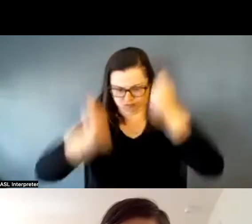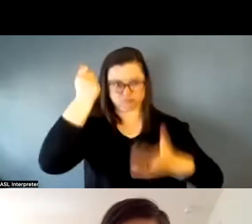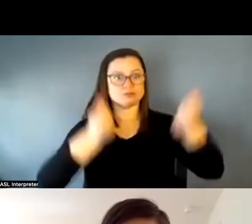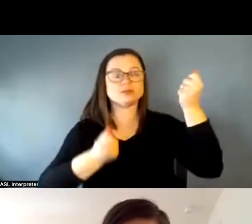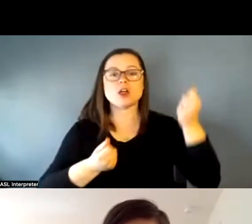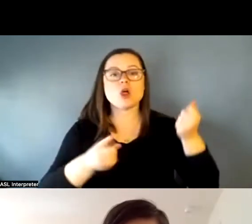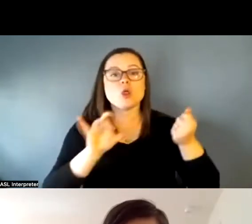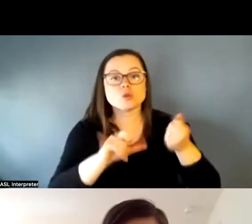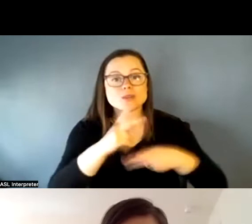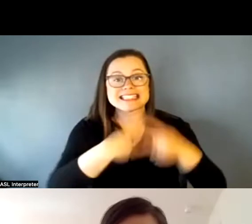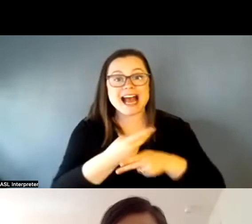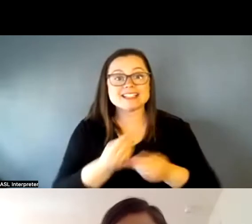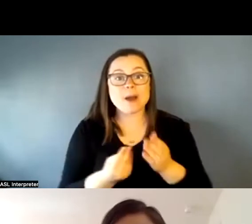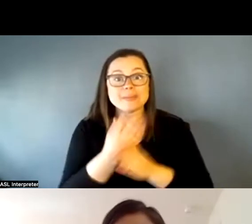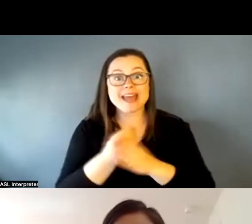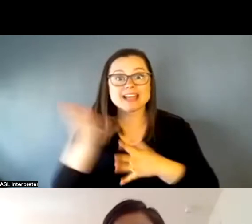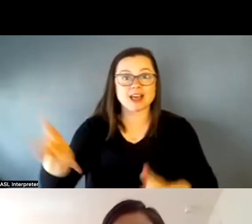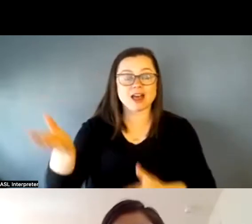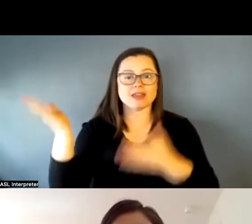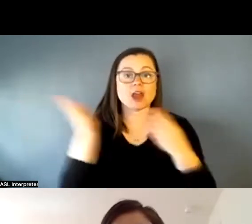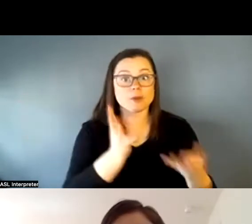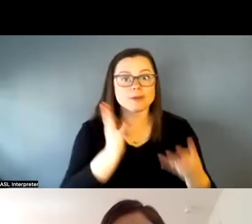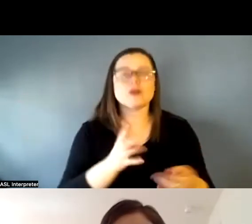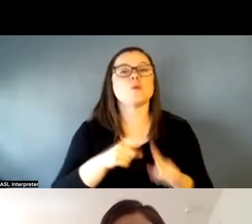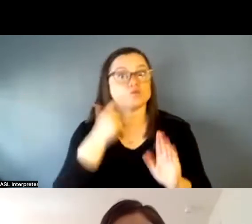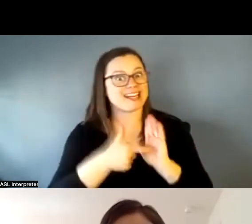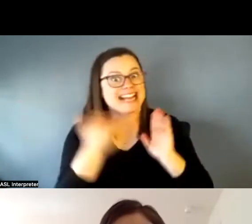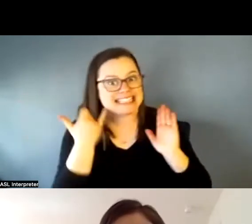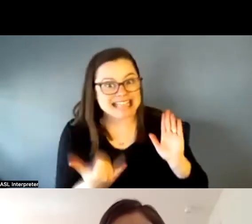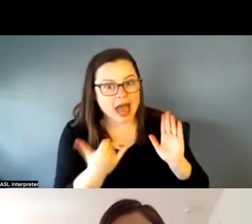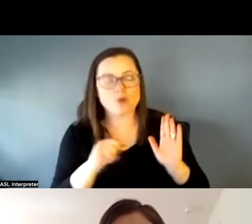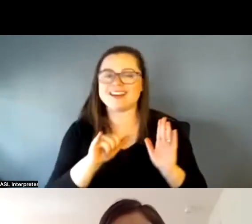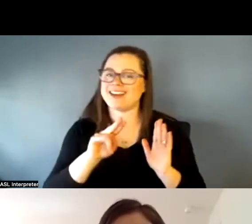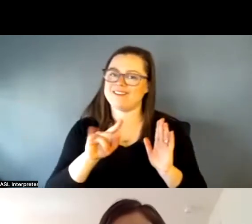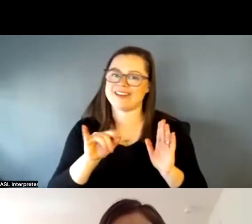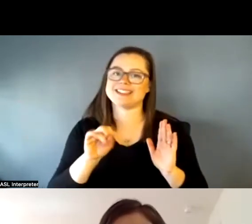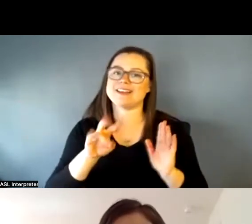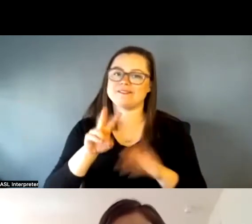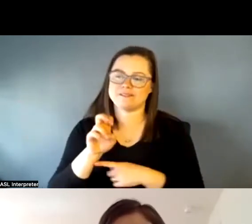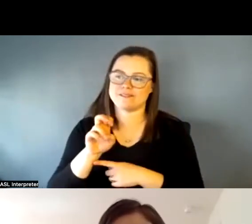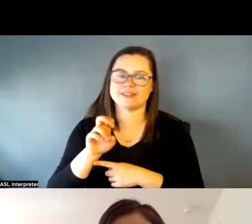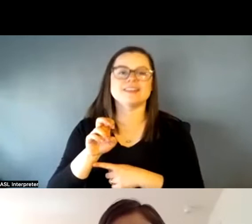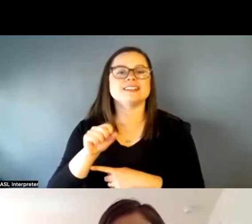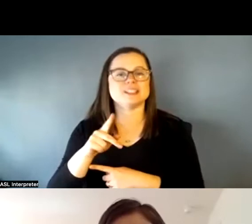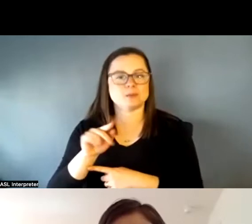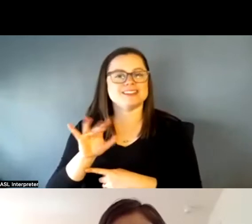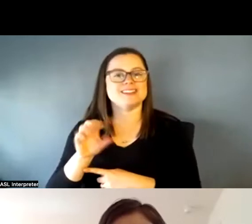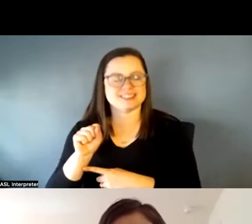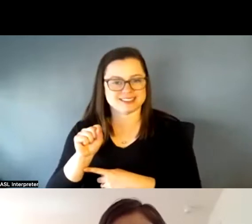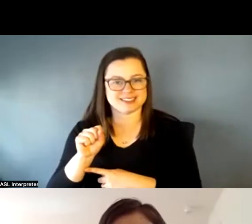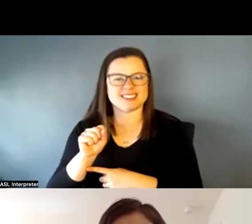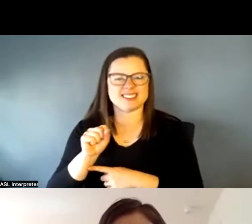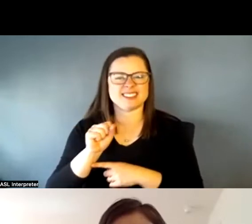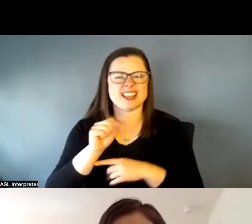thing. But we recognize now that these are invasive species. And so we're trying, people are trying to return Seattle back to